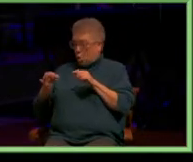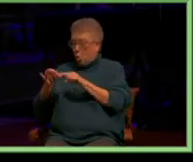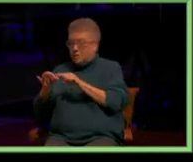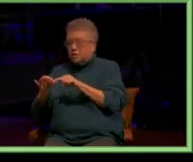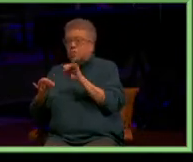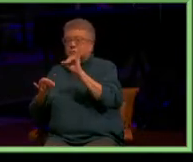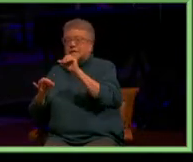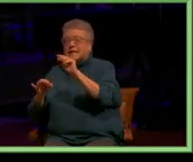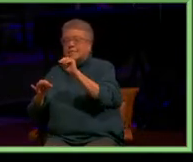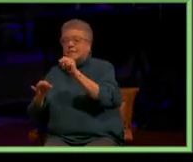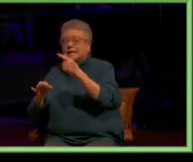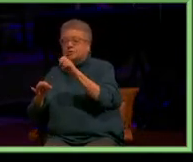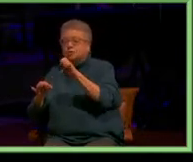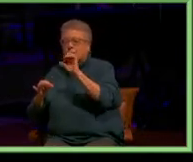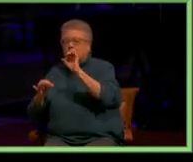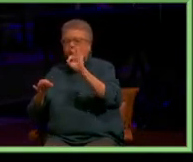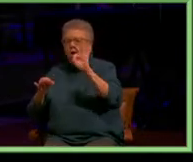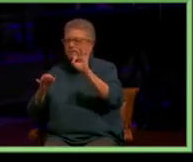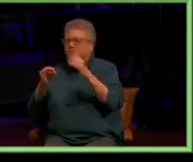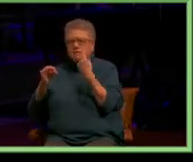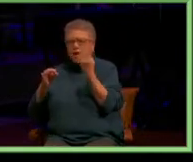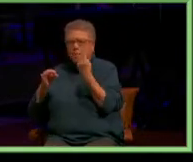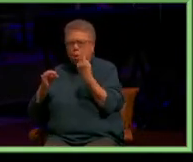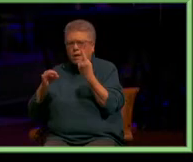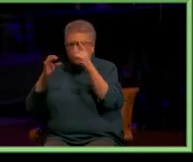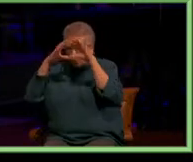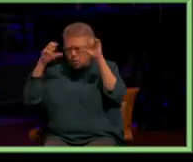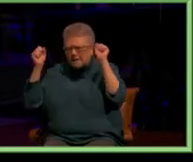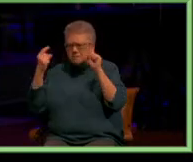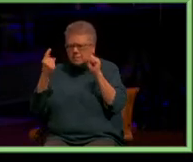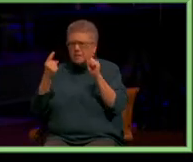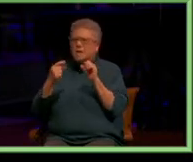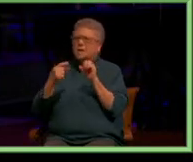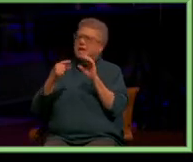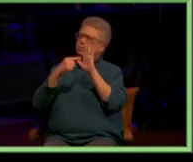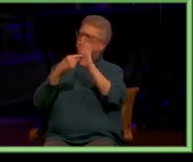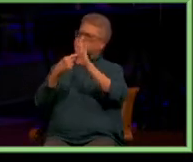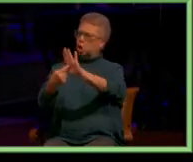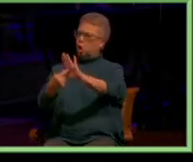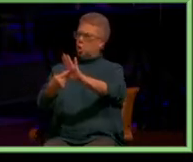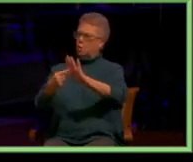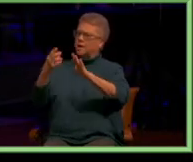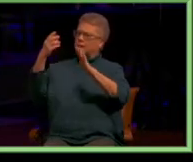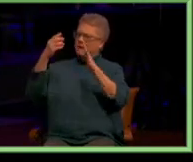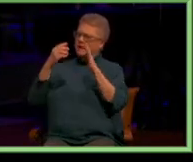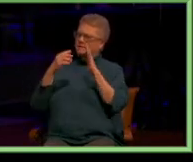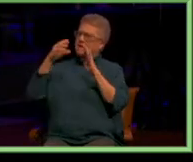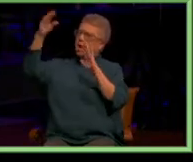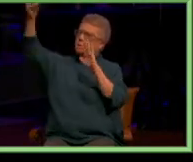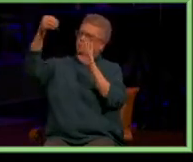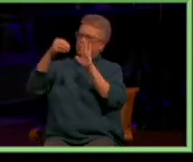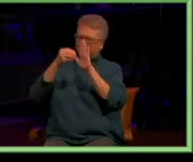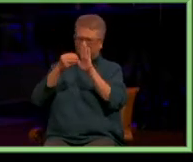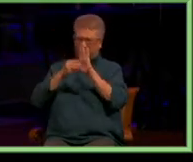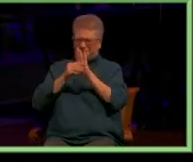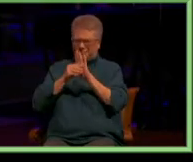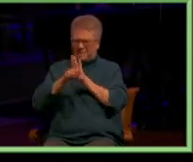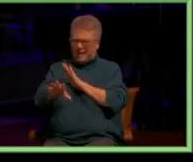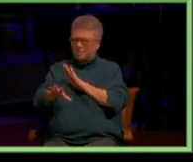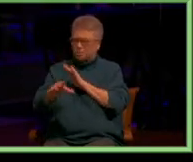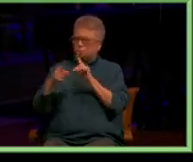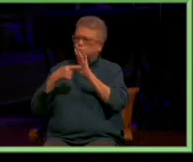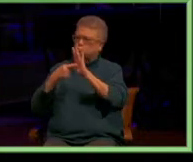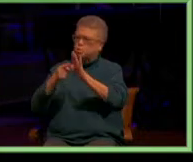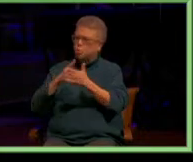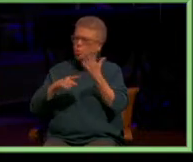the image of someone. It is a representation of. It is a showing of. of. It is a reflection in the mirror to show you what